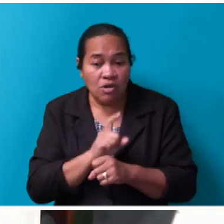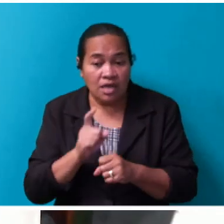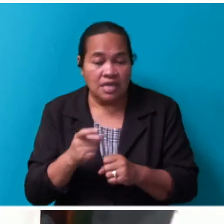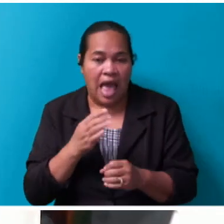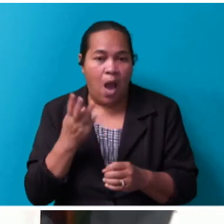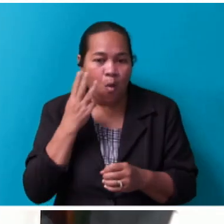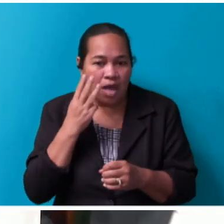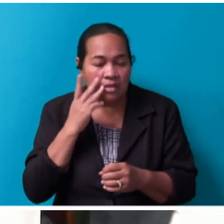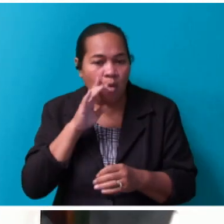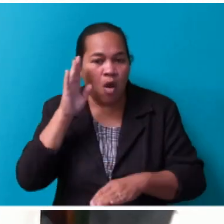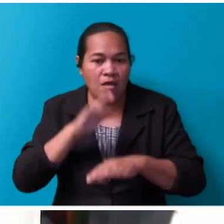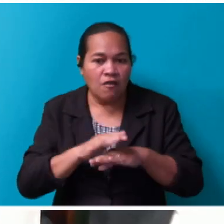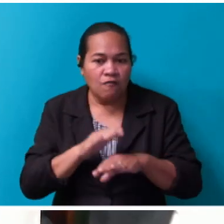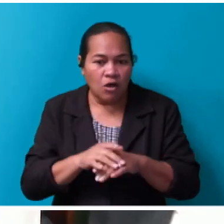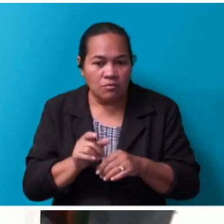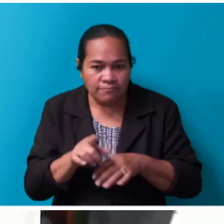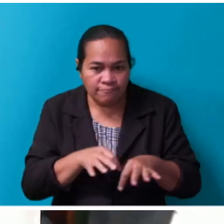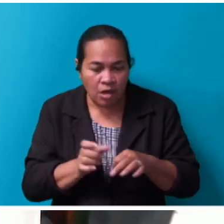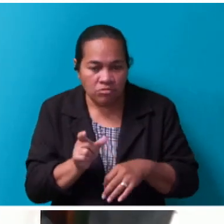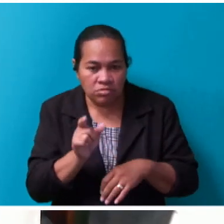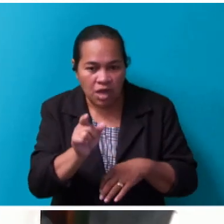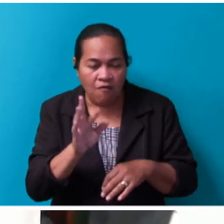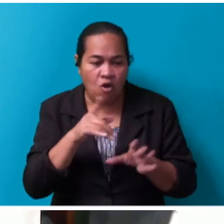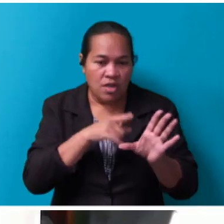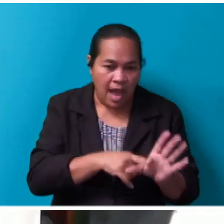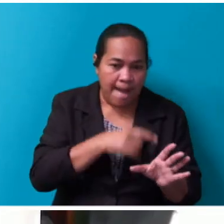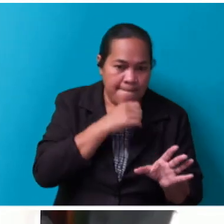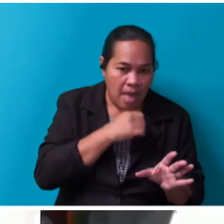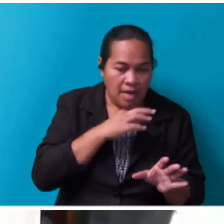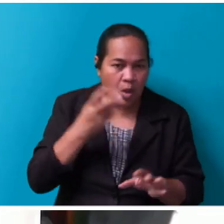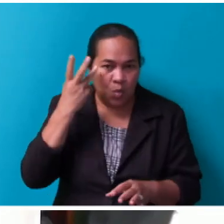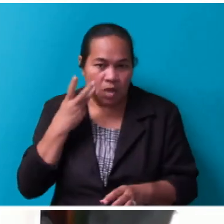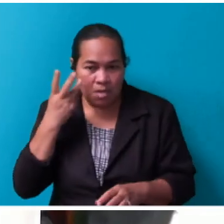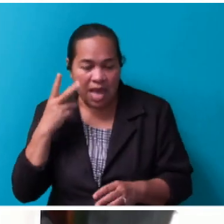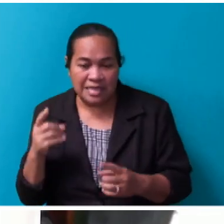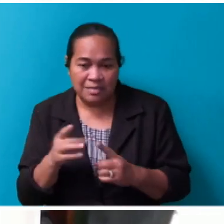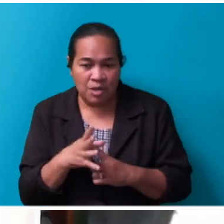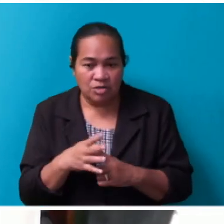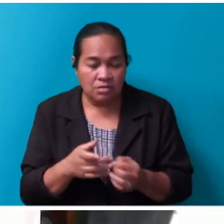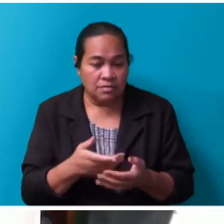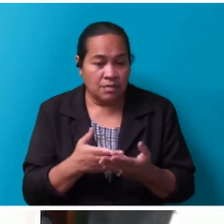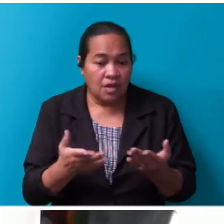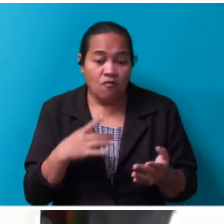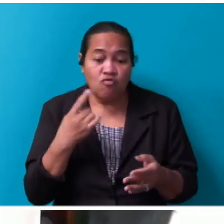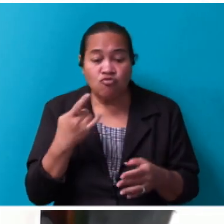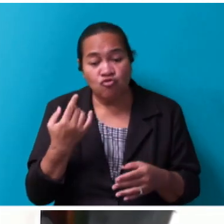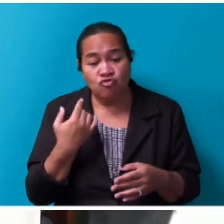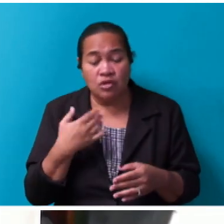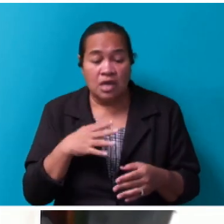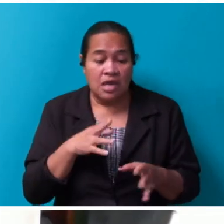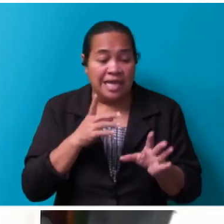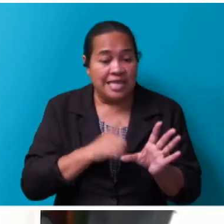wonderful pathway for young men and women, particularly when they school leave at years 12 or